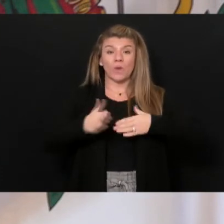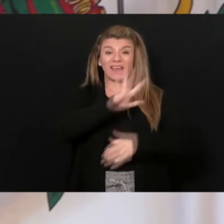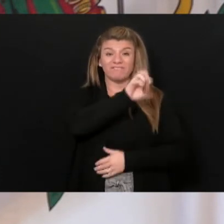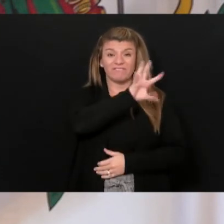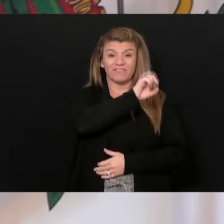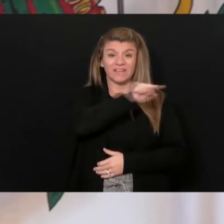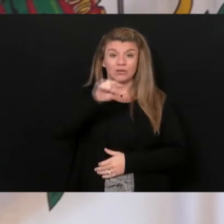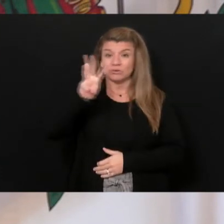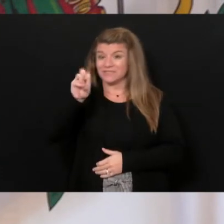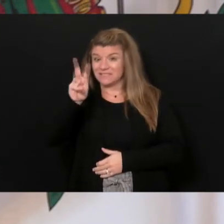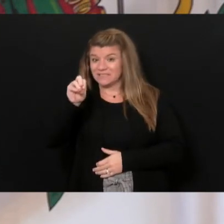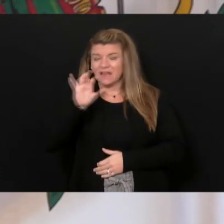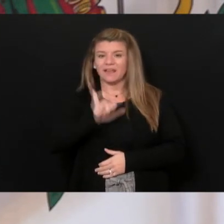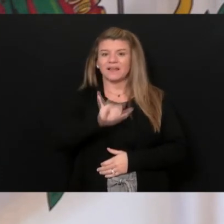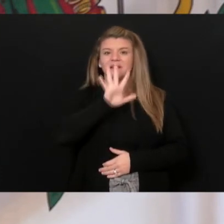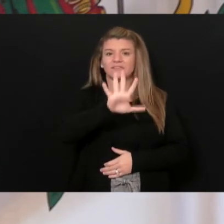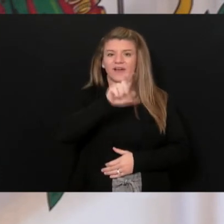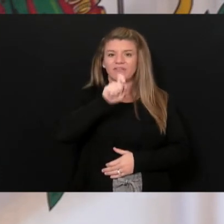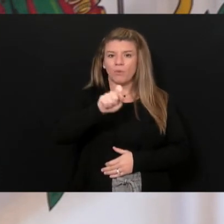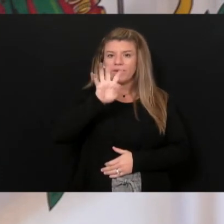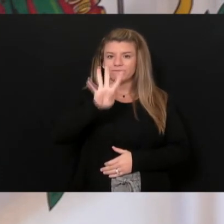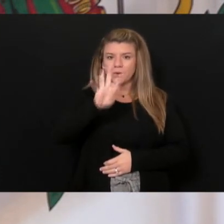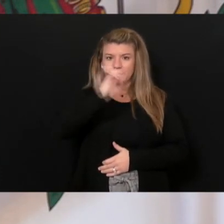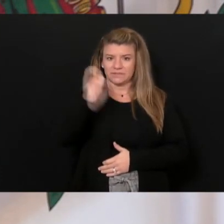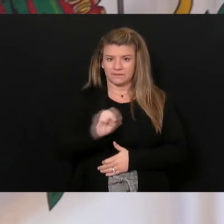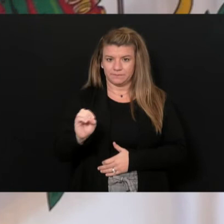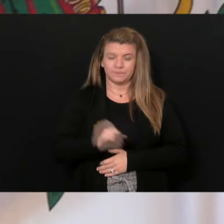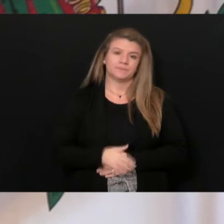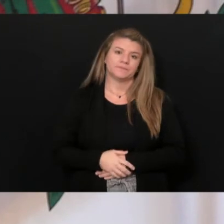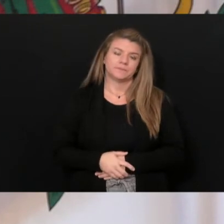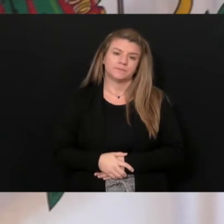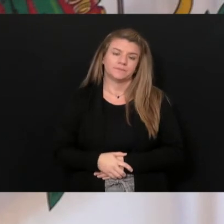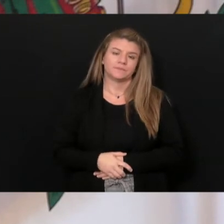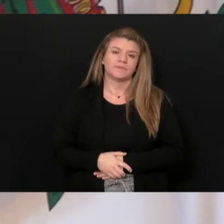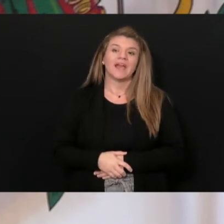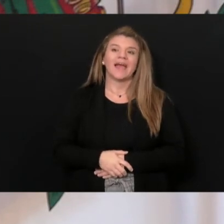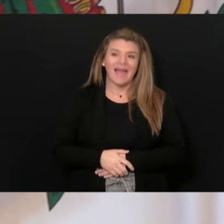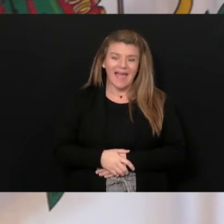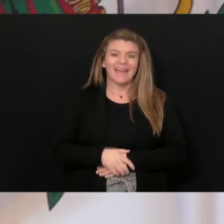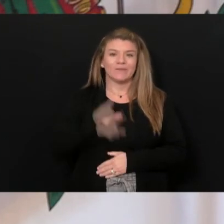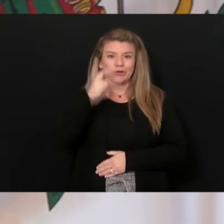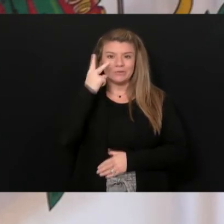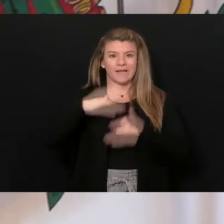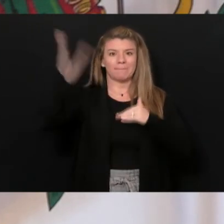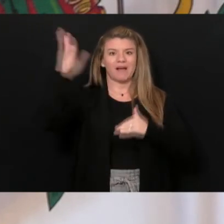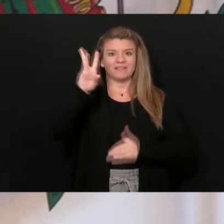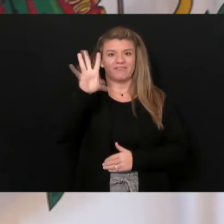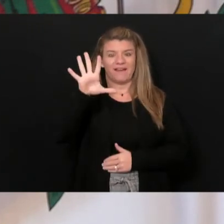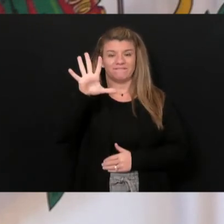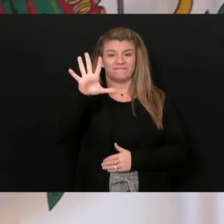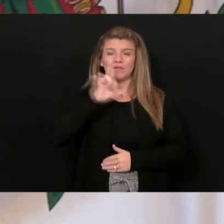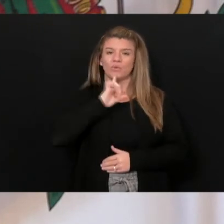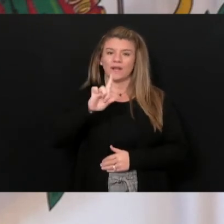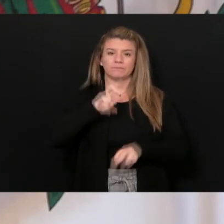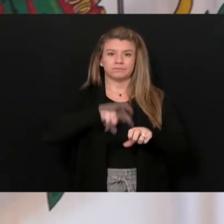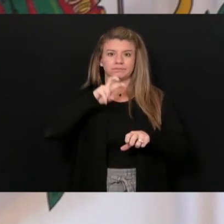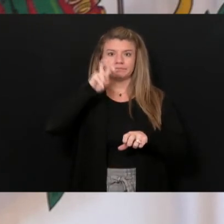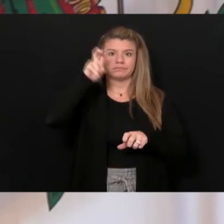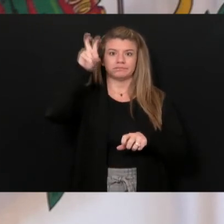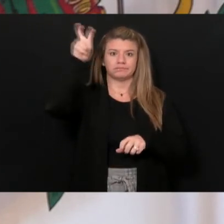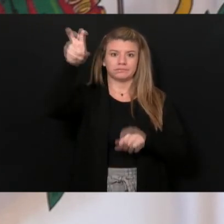and 60 are 5.4%. And then when you go above 60, it really jumps.